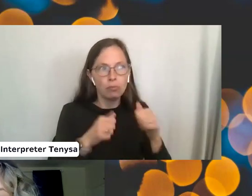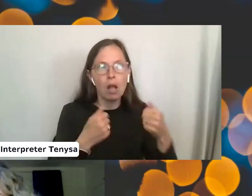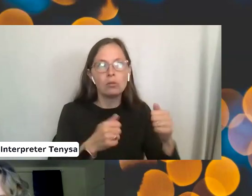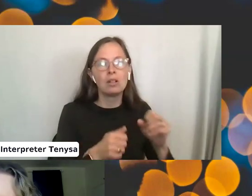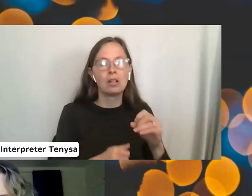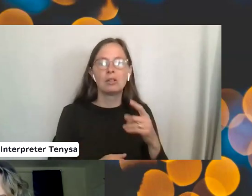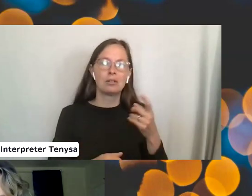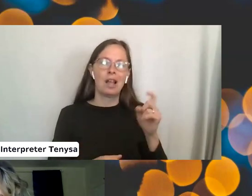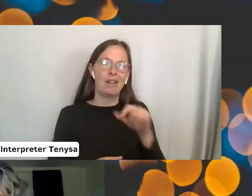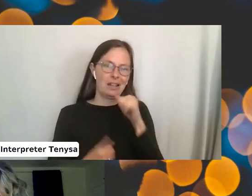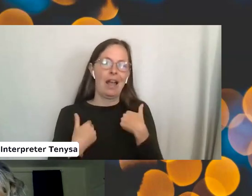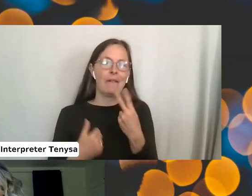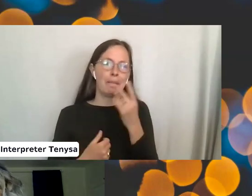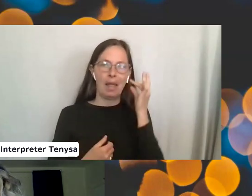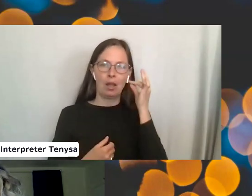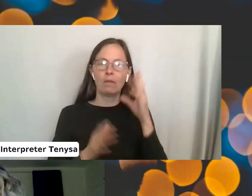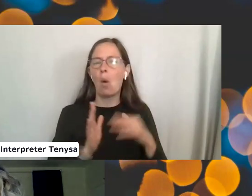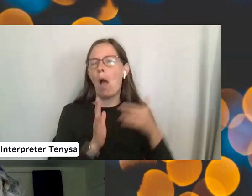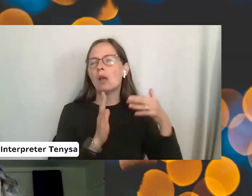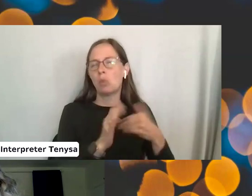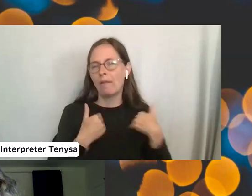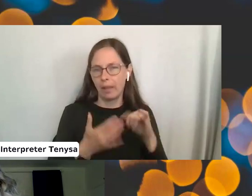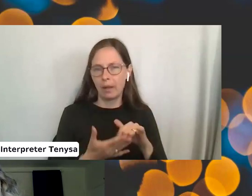hair. Every once in a while you get one of those. But